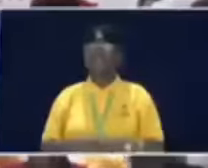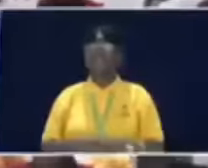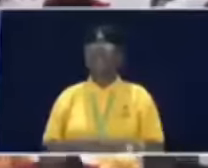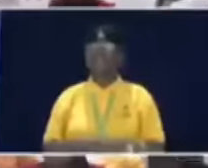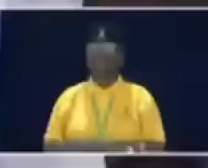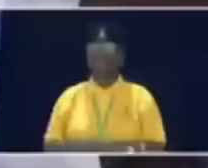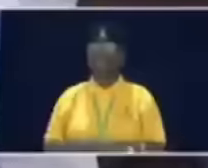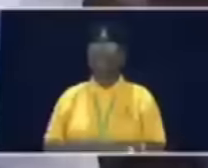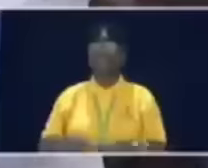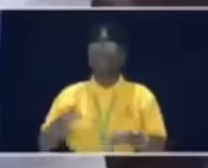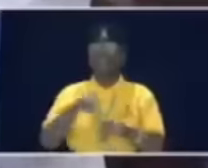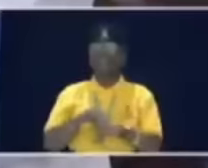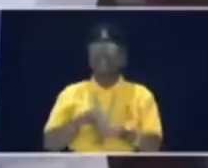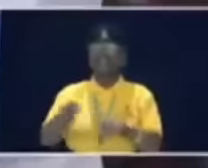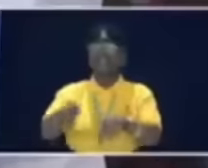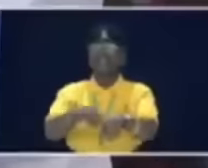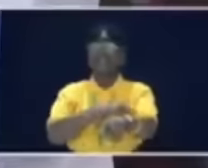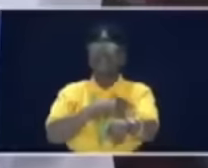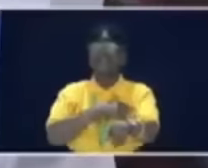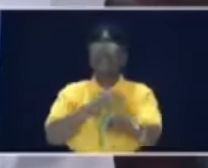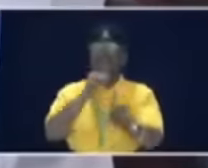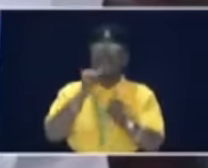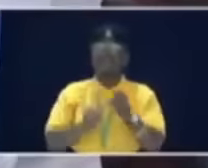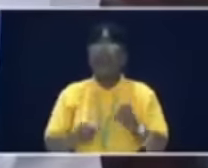At long last, Congress is here.